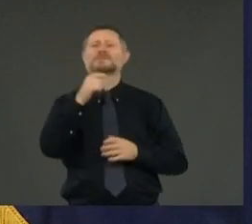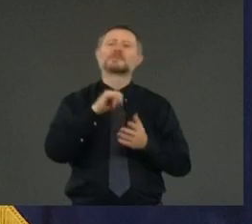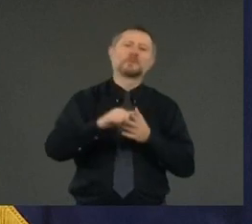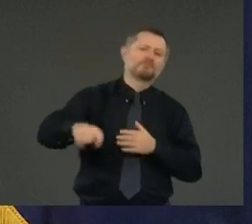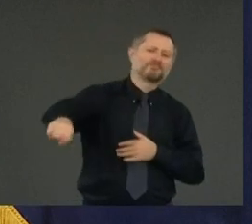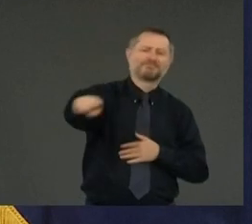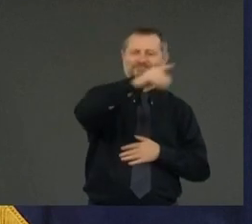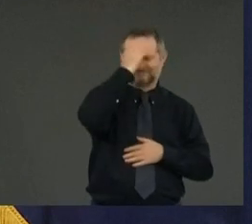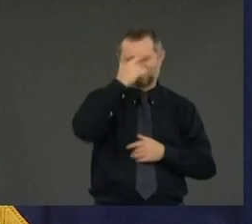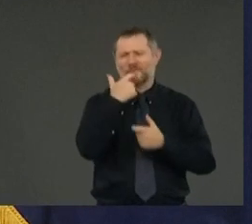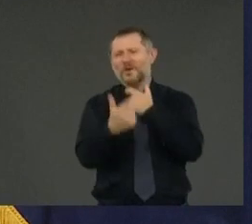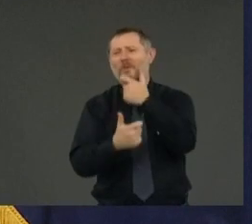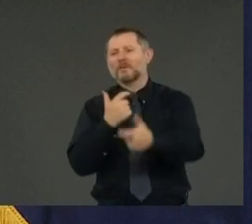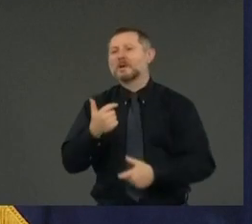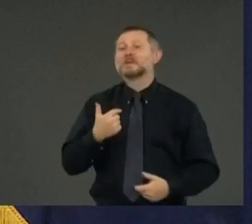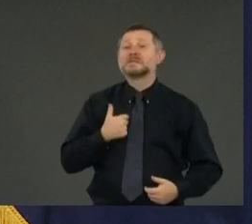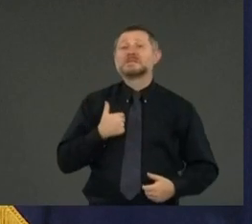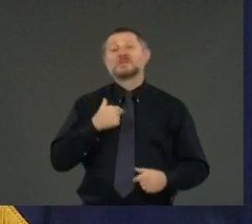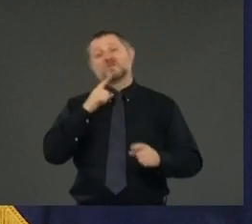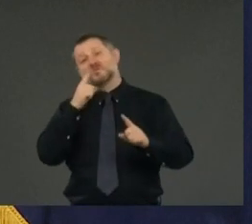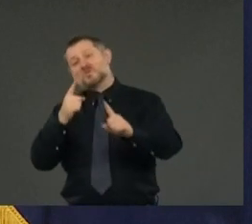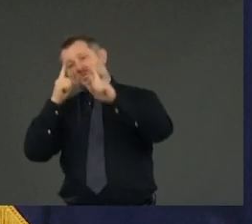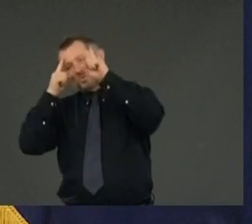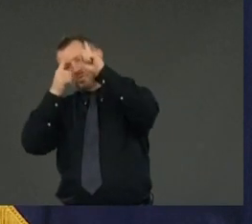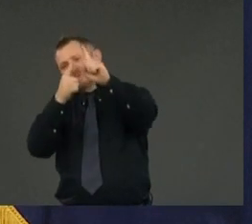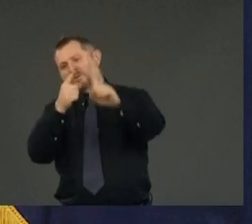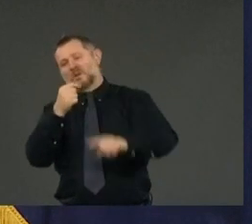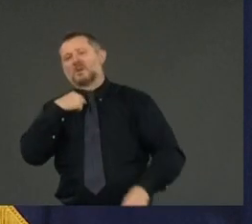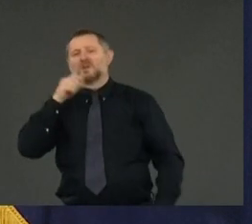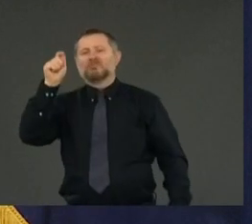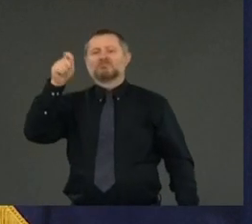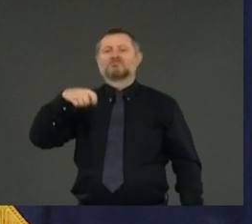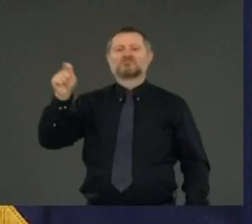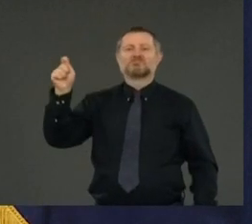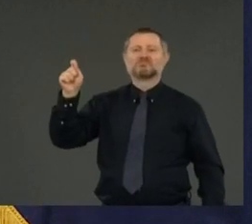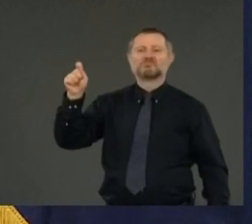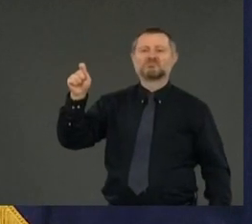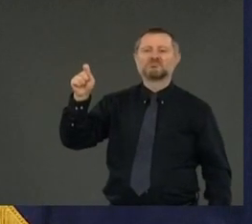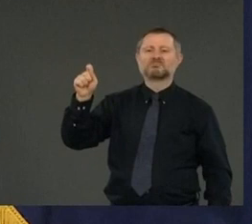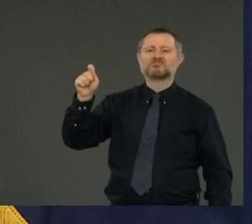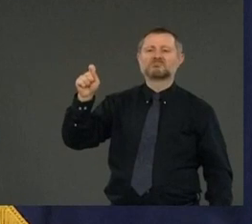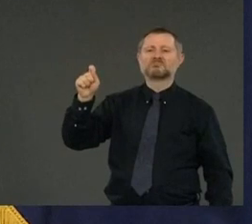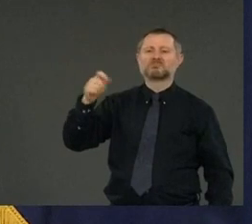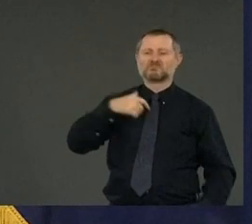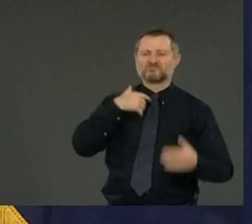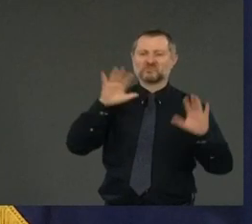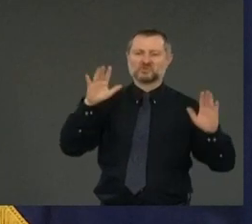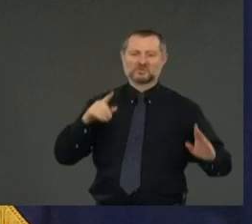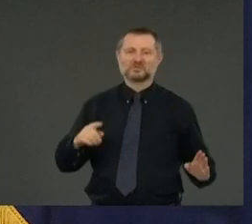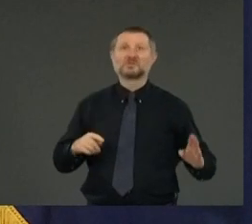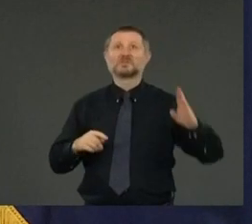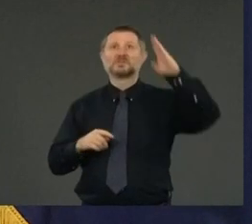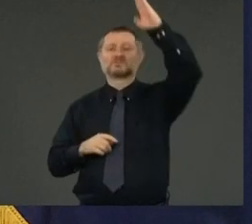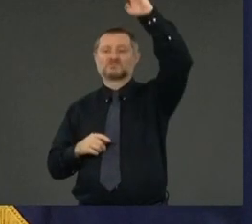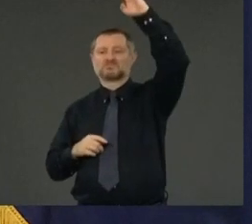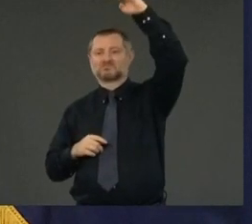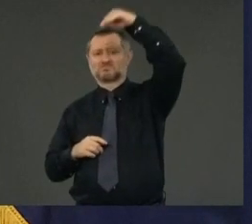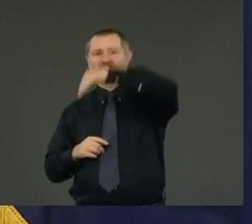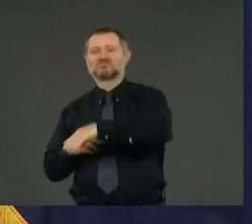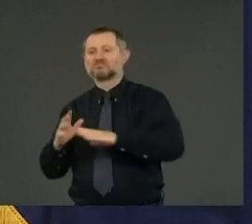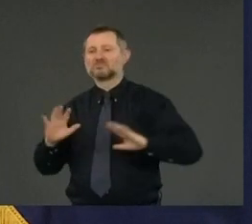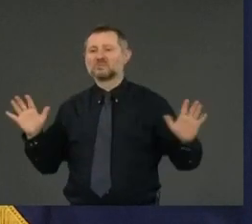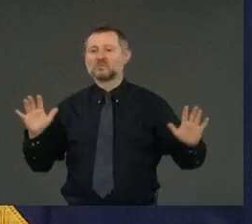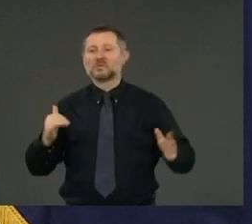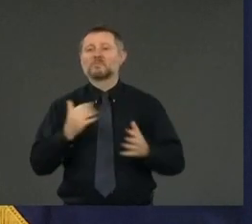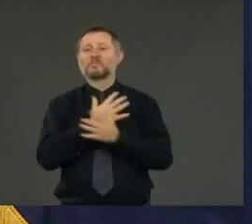we accomplished what we set out to accomplish. We needed to get across that mountain. We needed to tame the beast. We needed to control the virus,